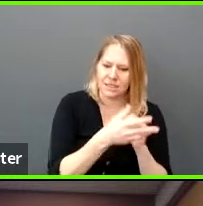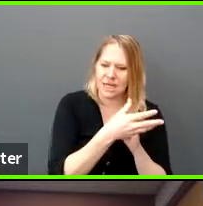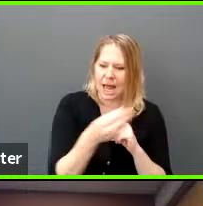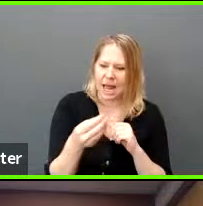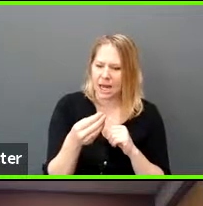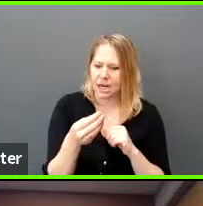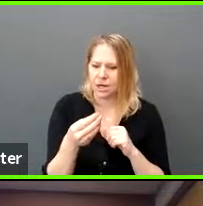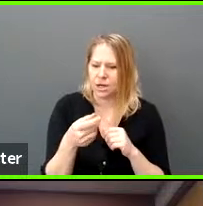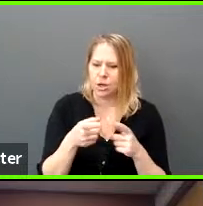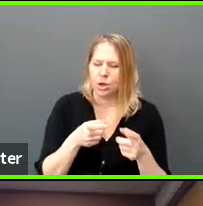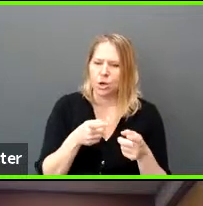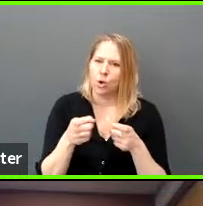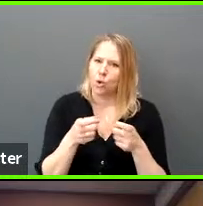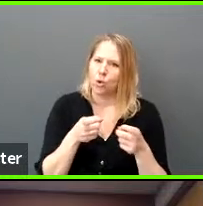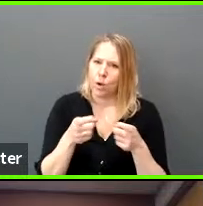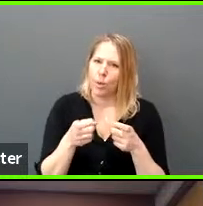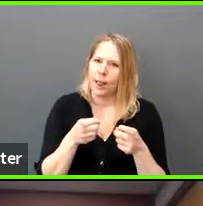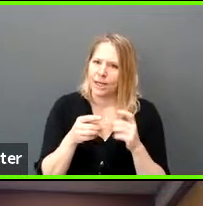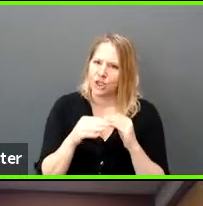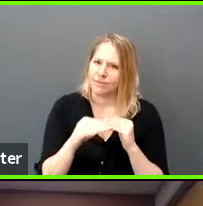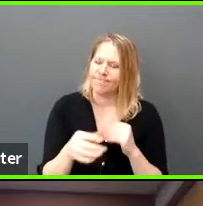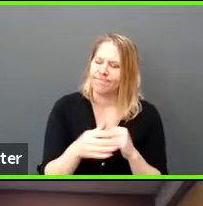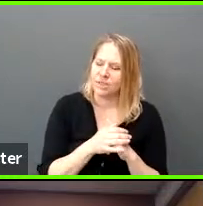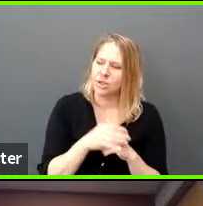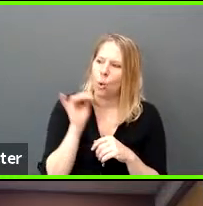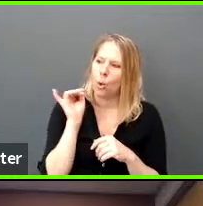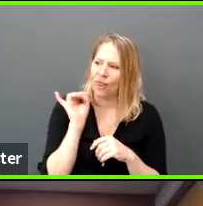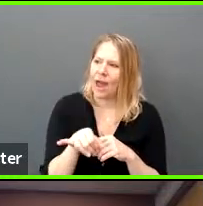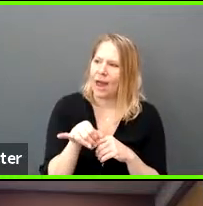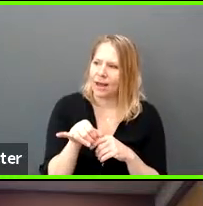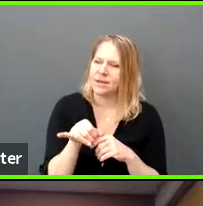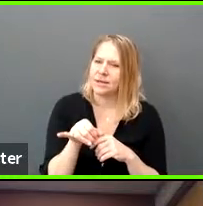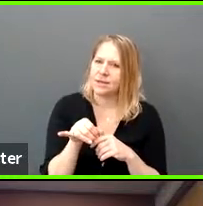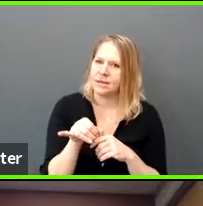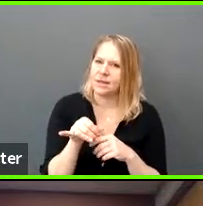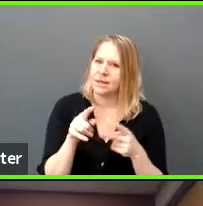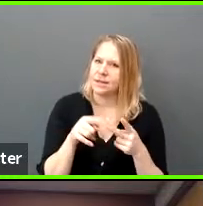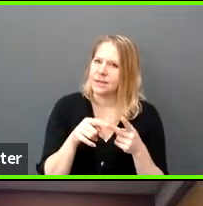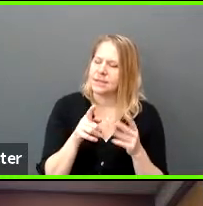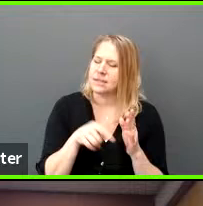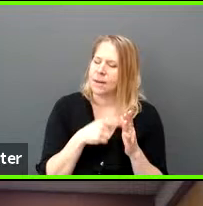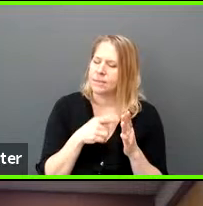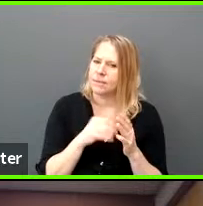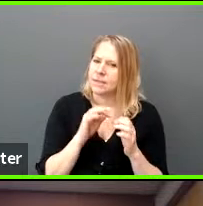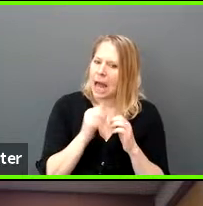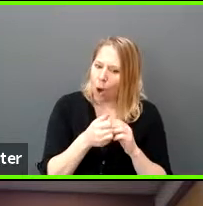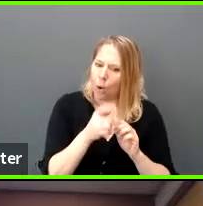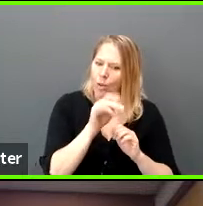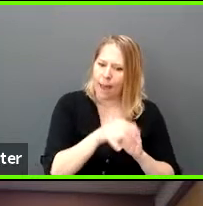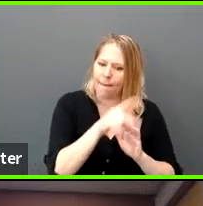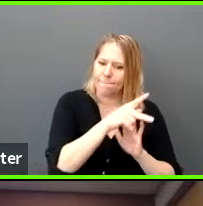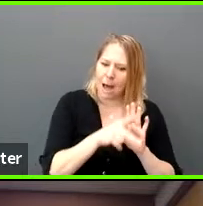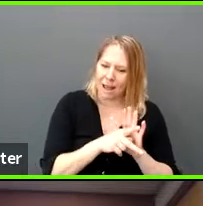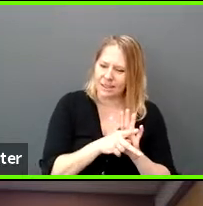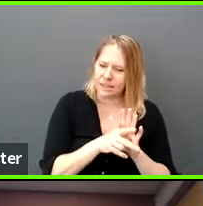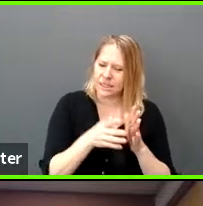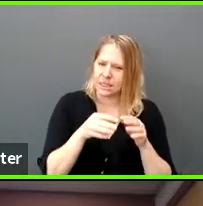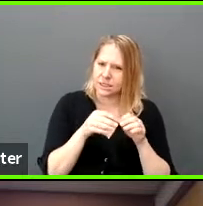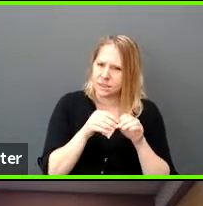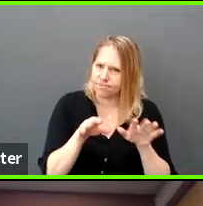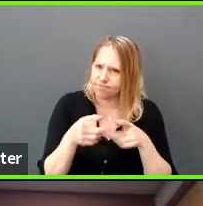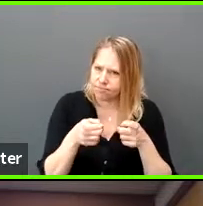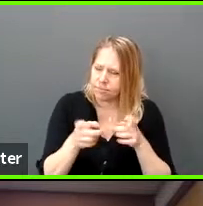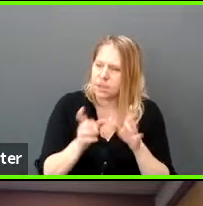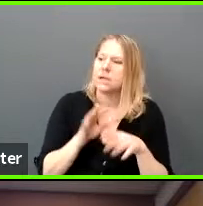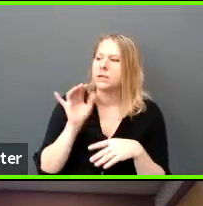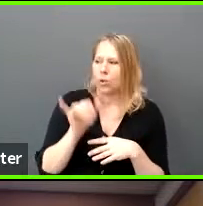the regulation. And so that regulation is the piece on how the policy is implemented. And so that is